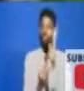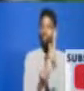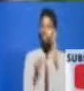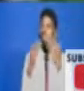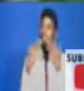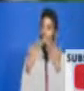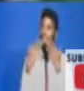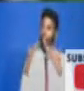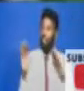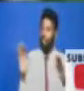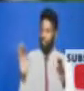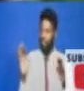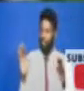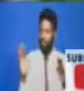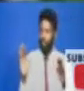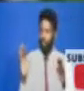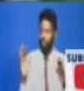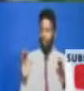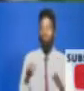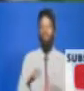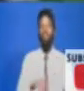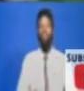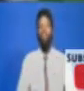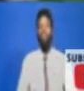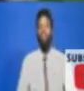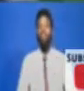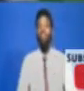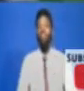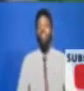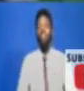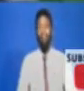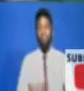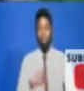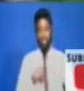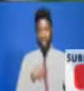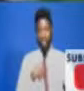in directorship of in different companies